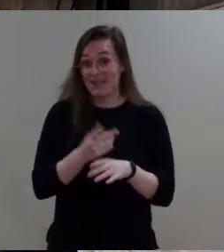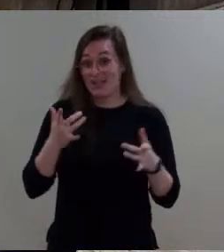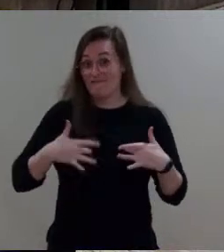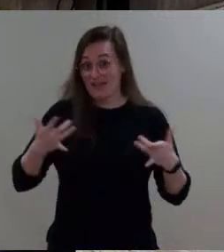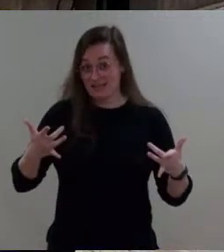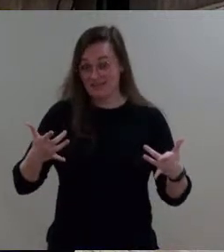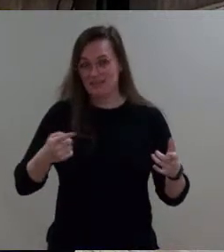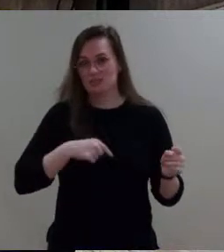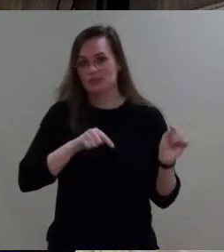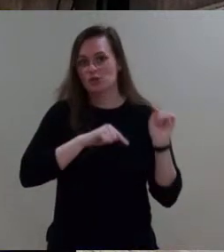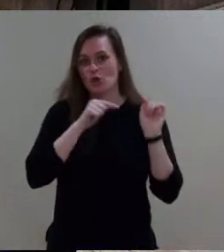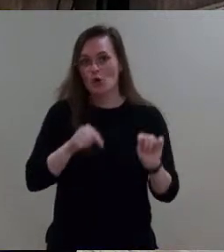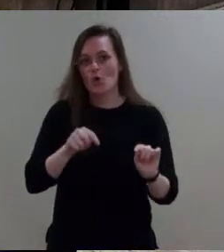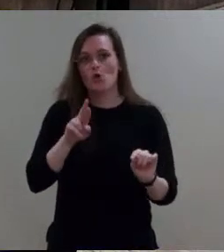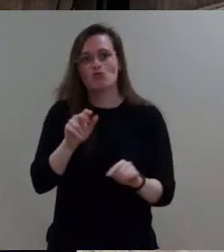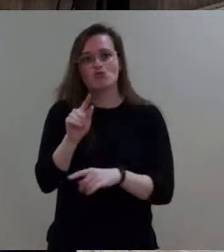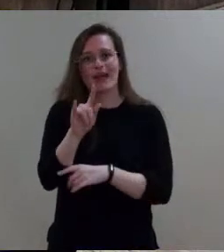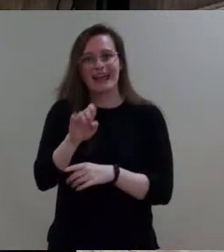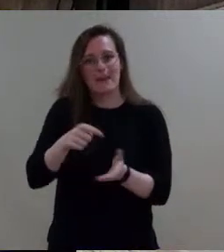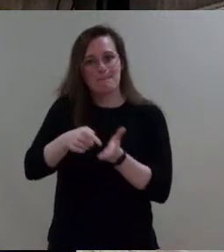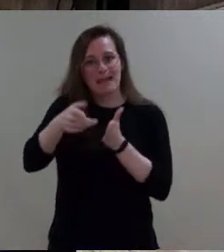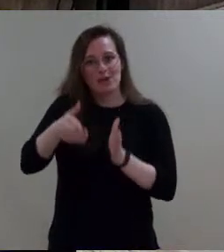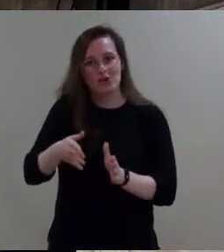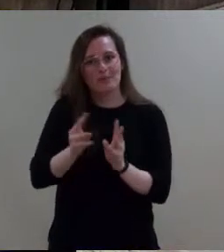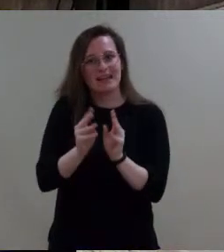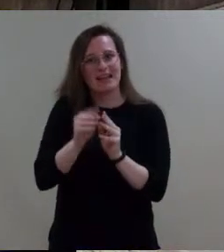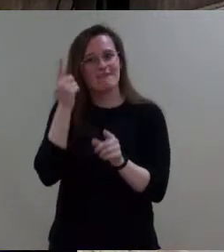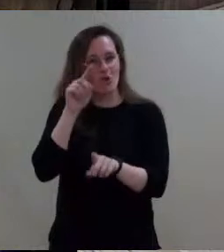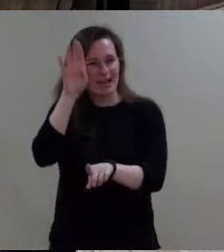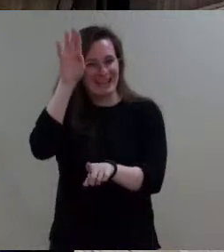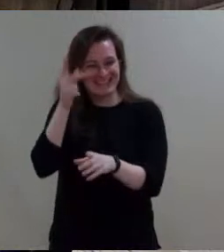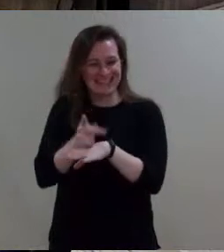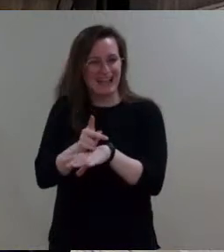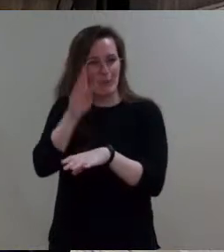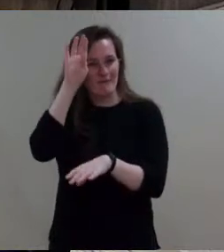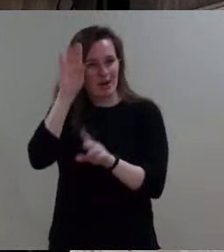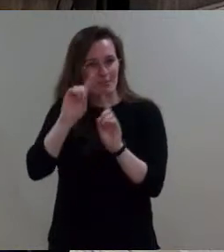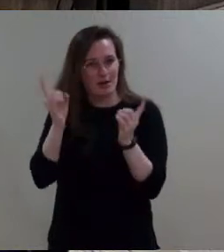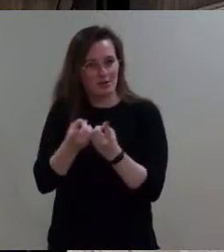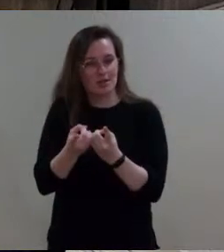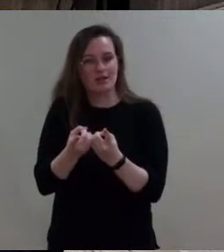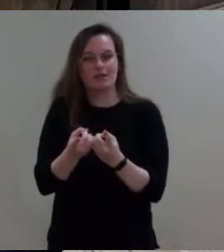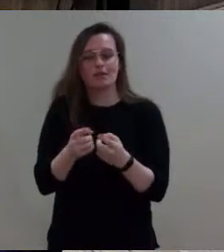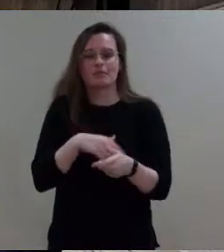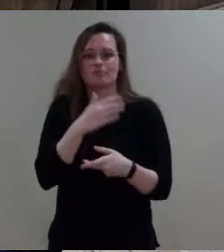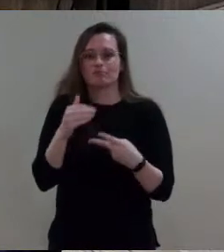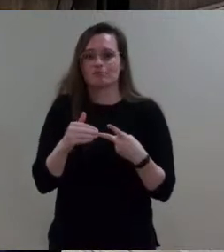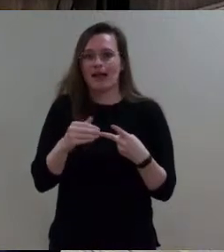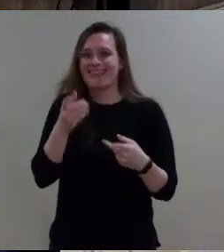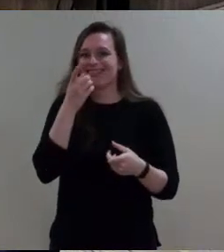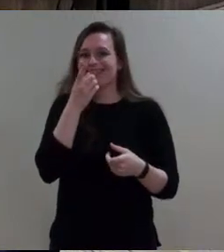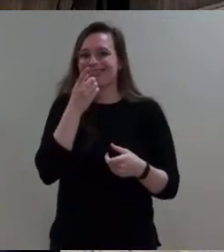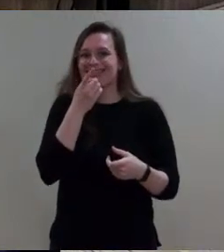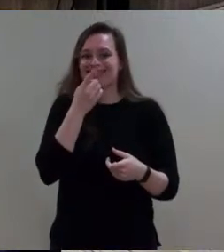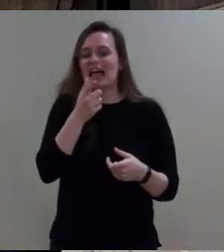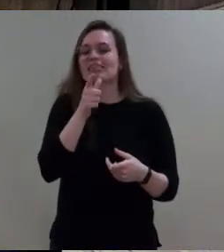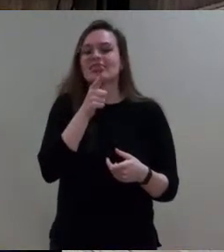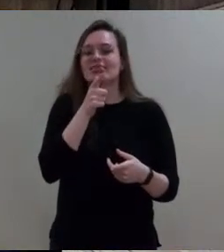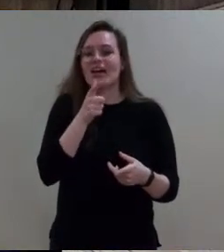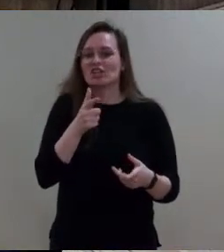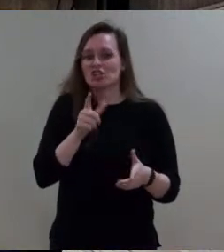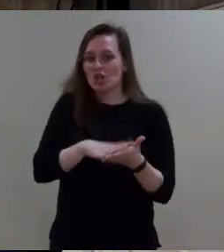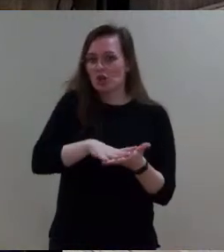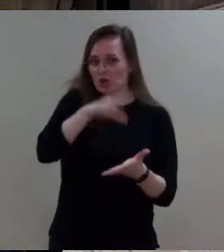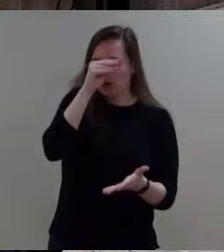I attended the ratepayers meeting for Kentville Fire Department. There was a lunch and learn held here at Chambers for info on